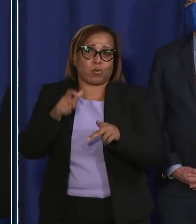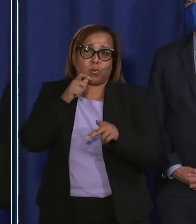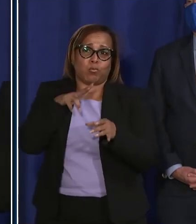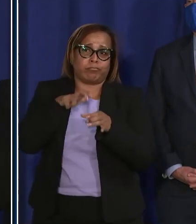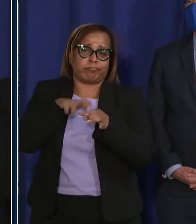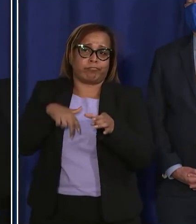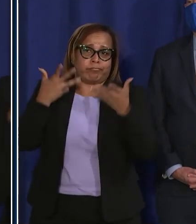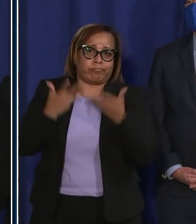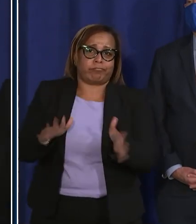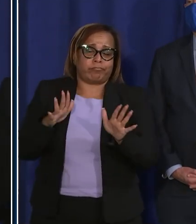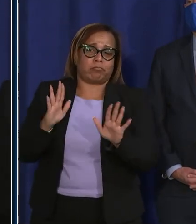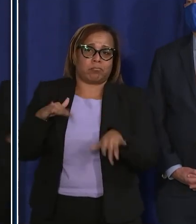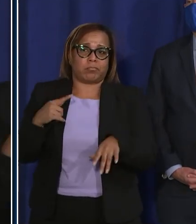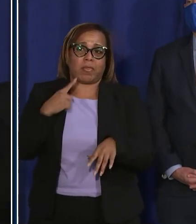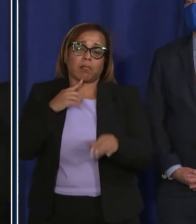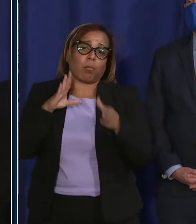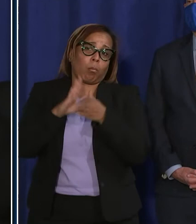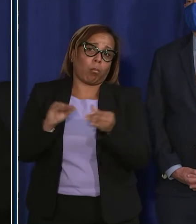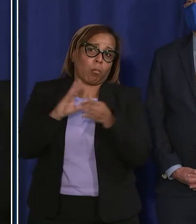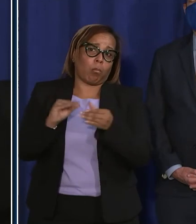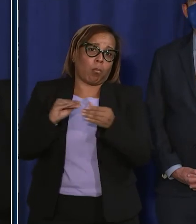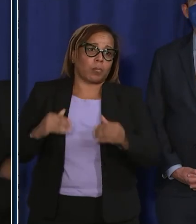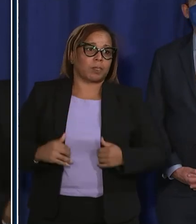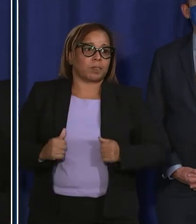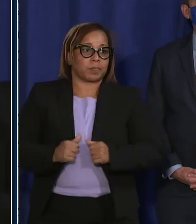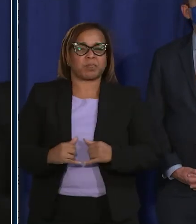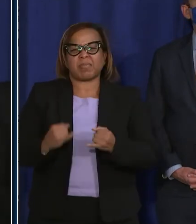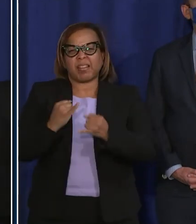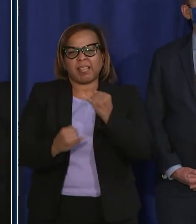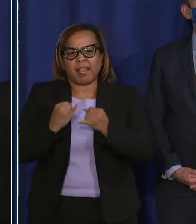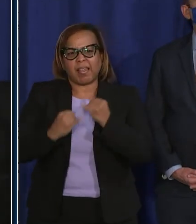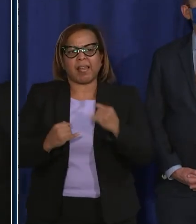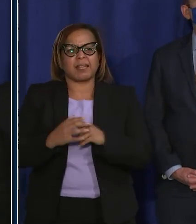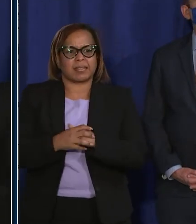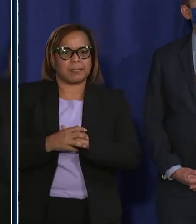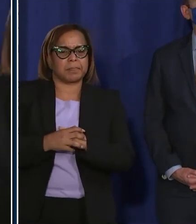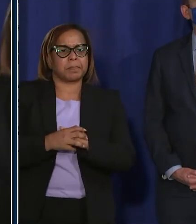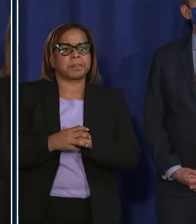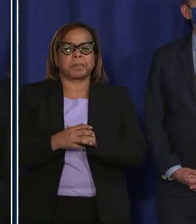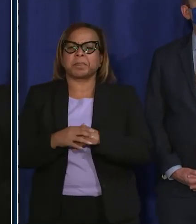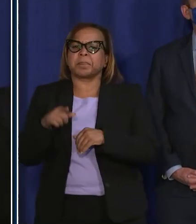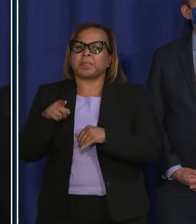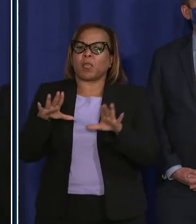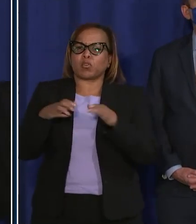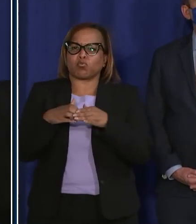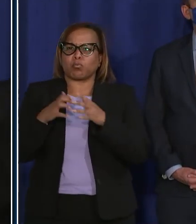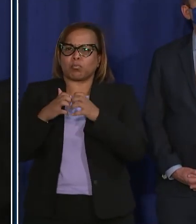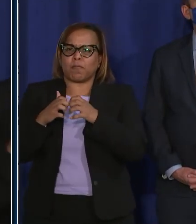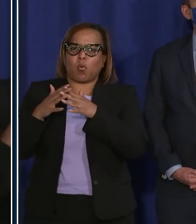door who's saying whatever they're saying. Okay, last question. Can you tell us anything else about this group